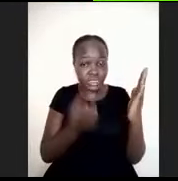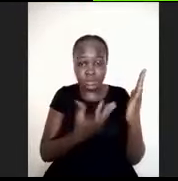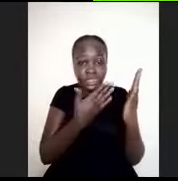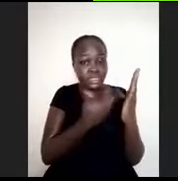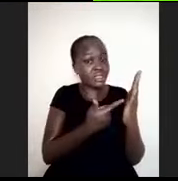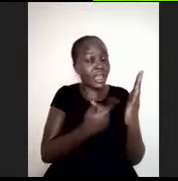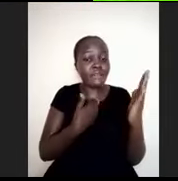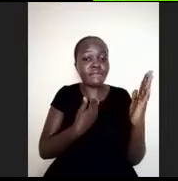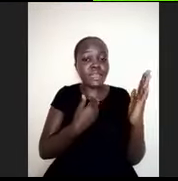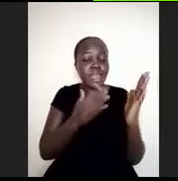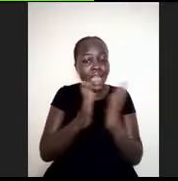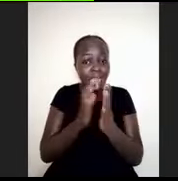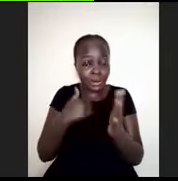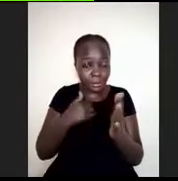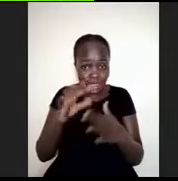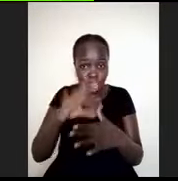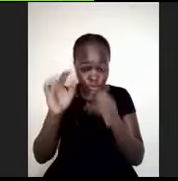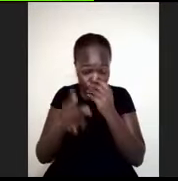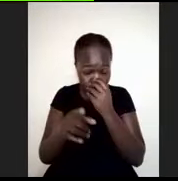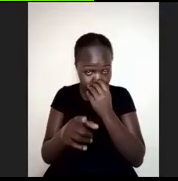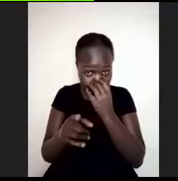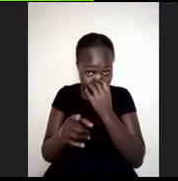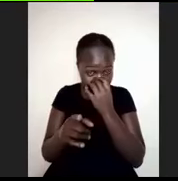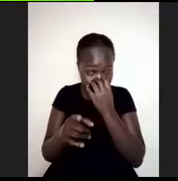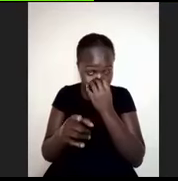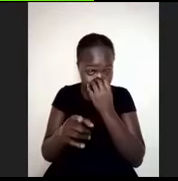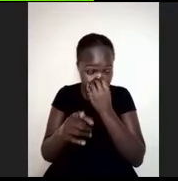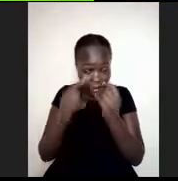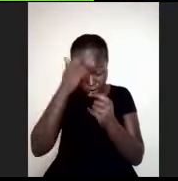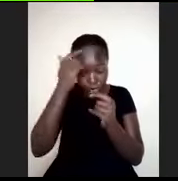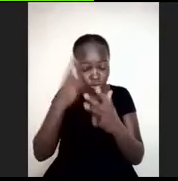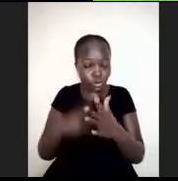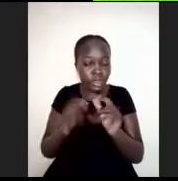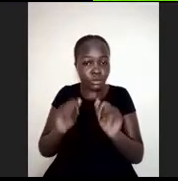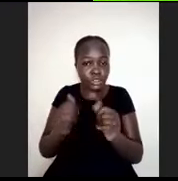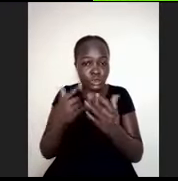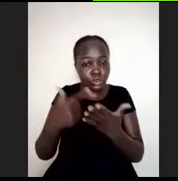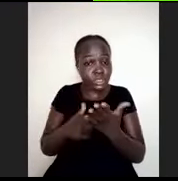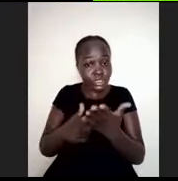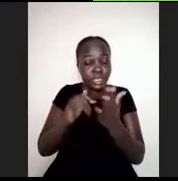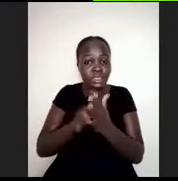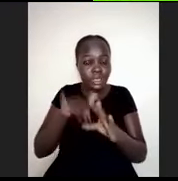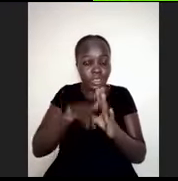these four because of so that we can be able to discuss them within the hour.